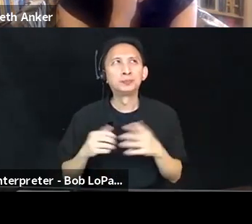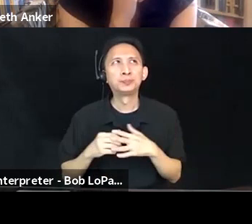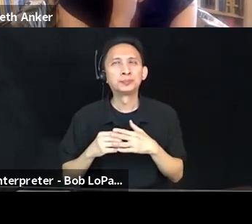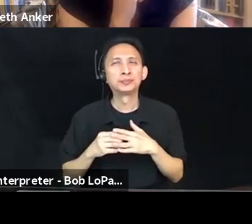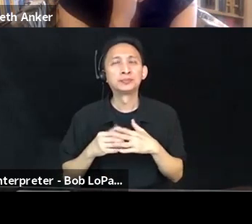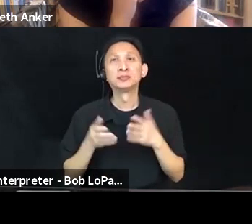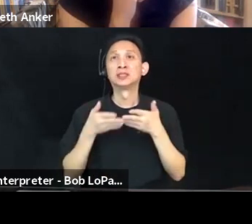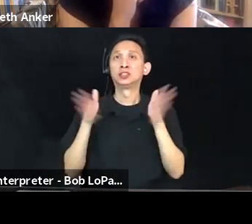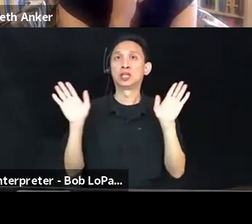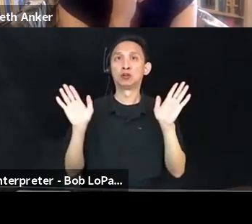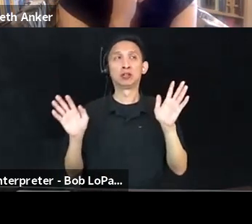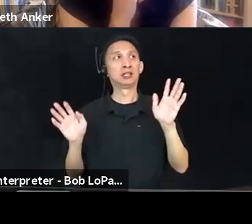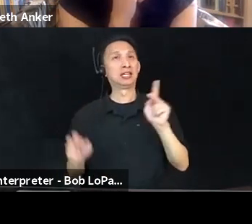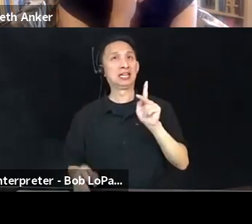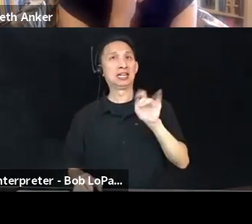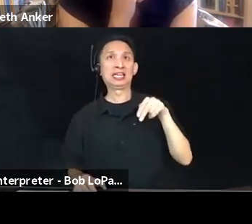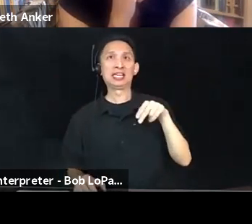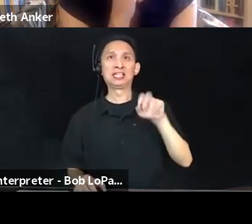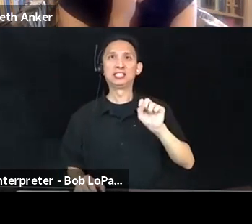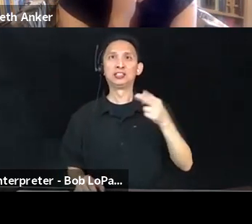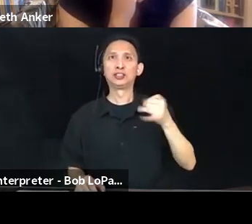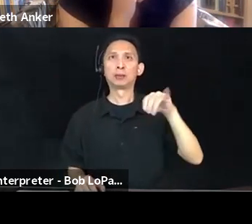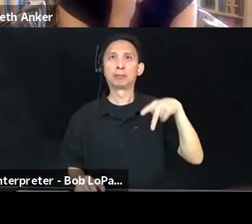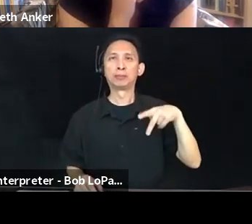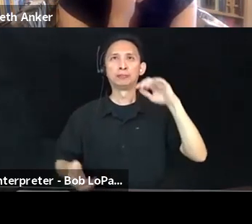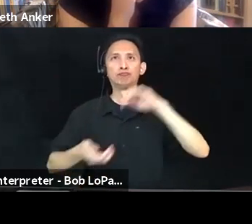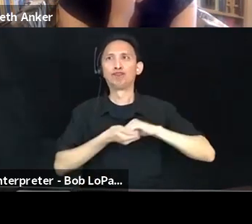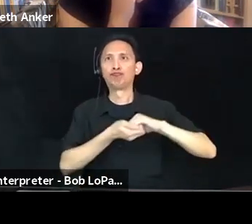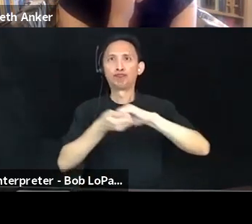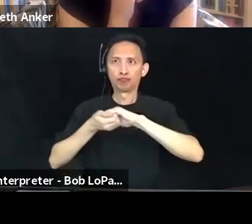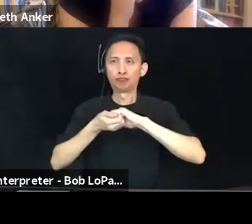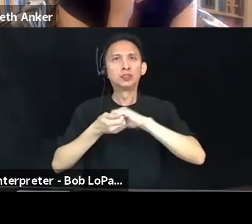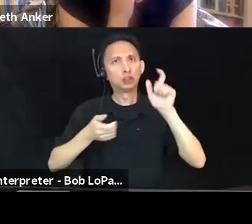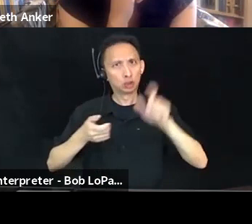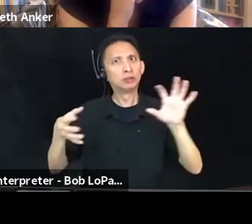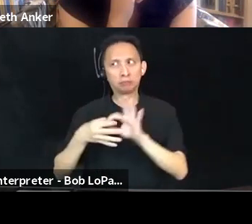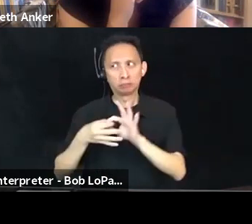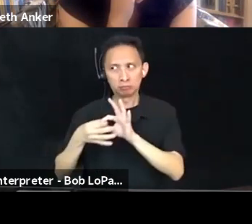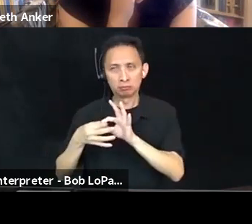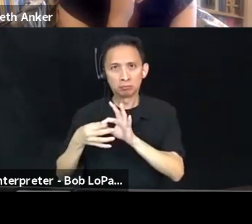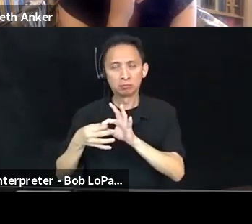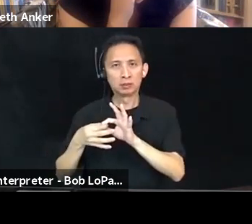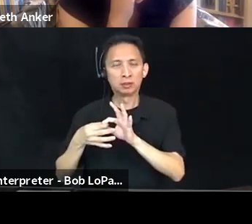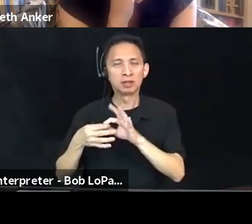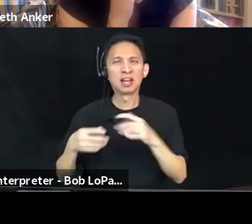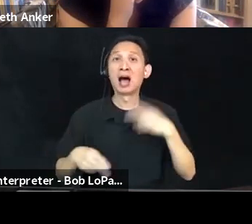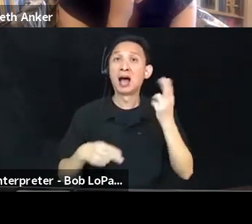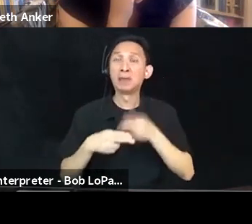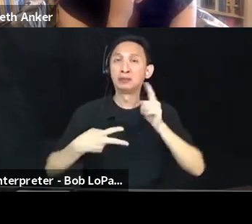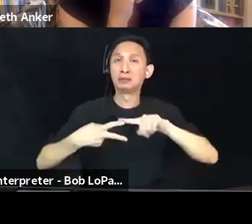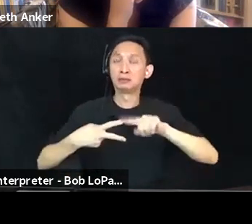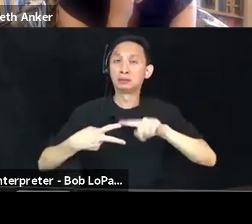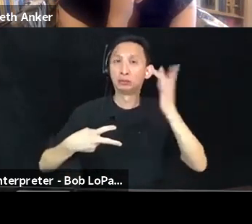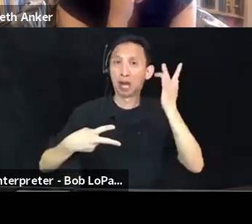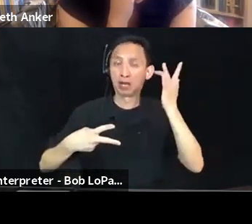general kinship linking together all citizens. I mention this because it's absolutely central